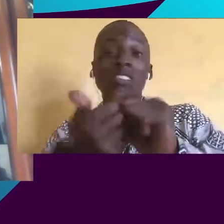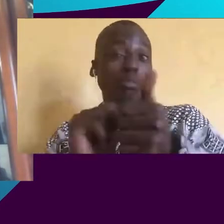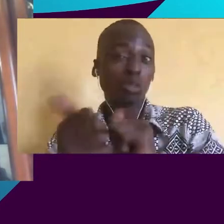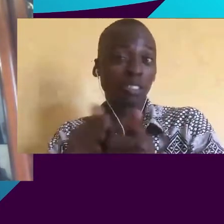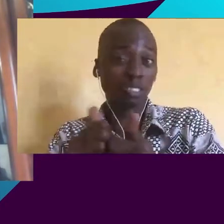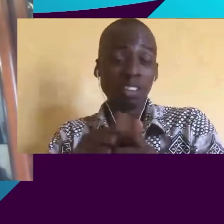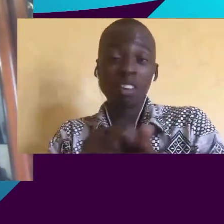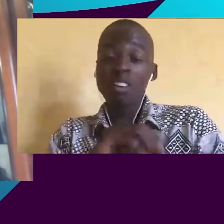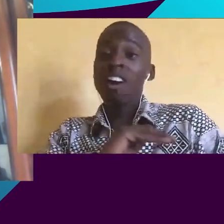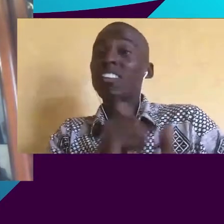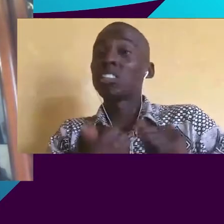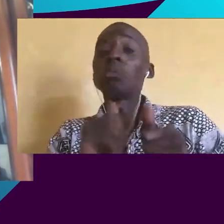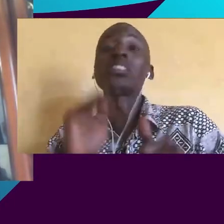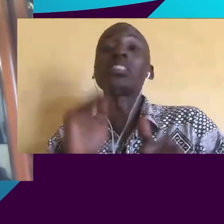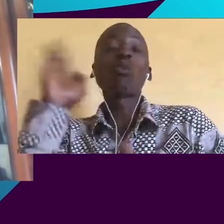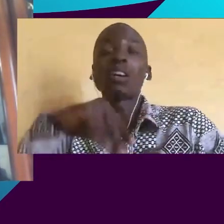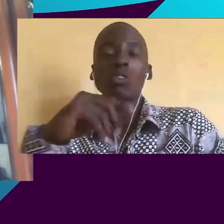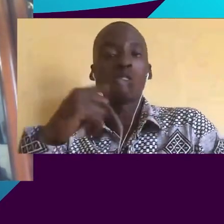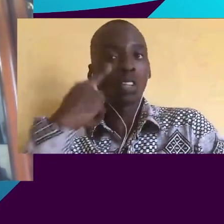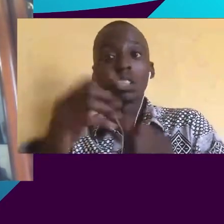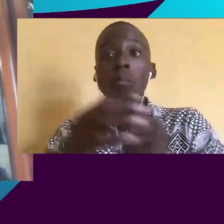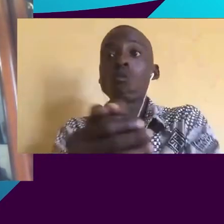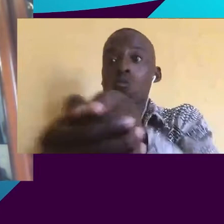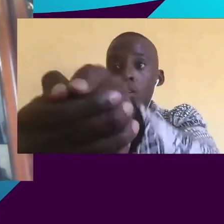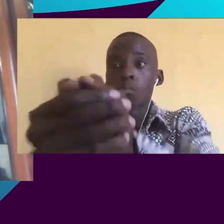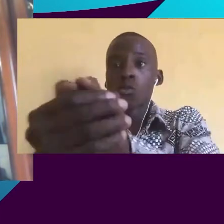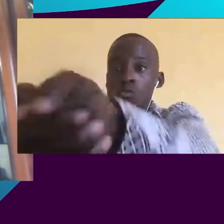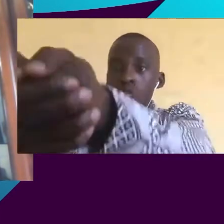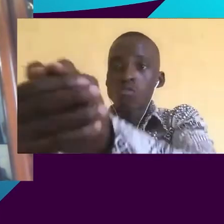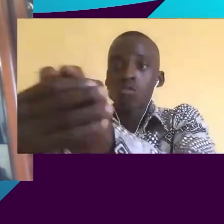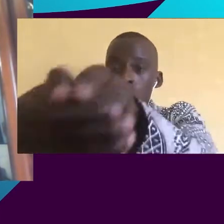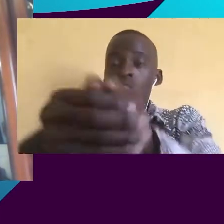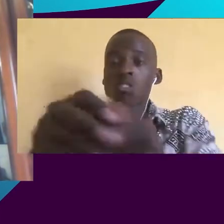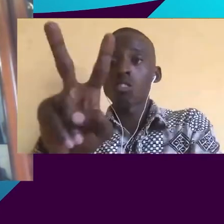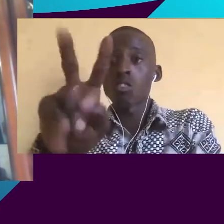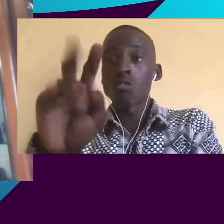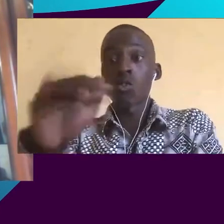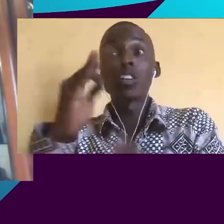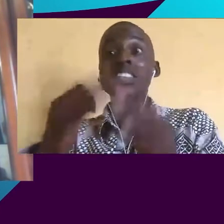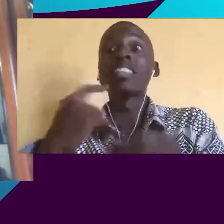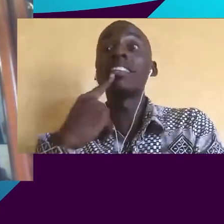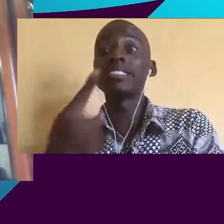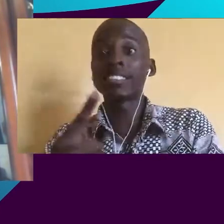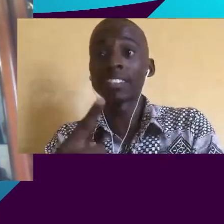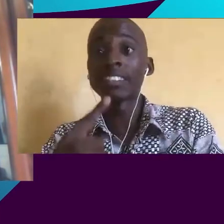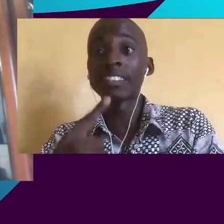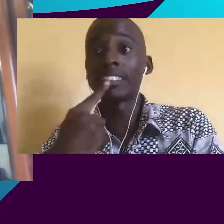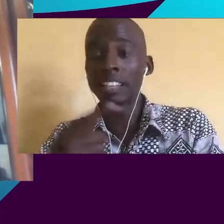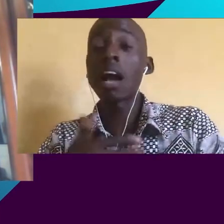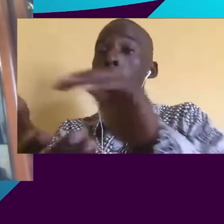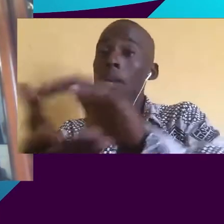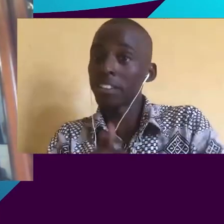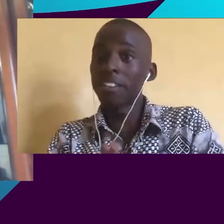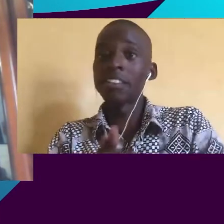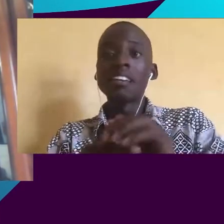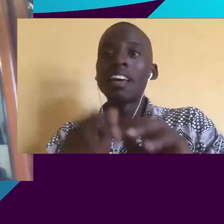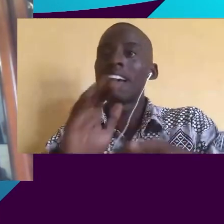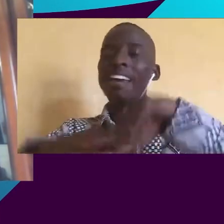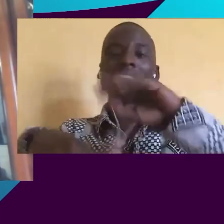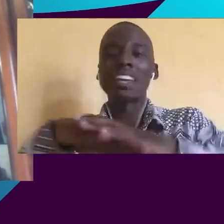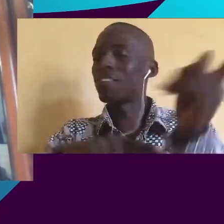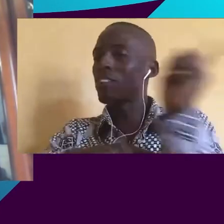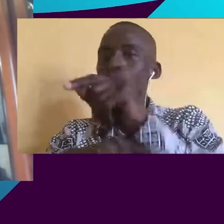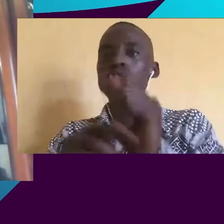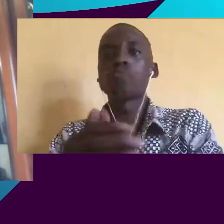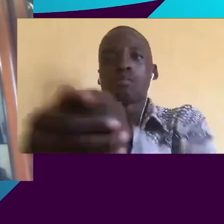worse. If you go to volleyball, one of the things some of the girls say, they said, I'm married now. I can never go back to play volleyball because